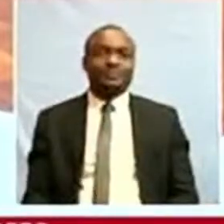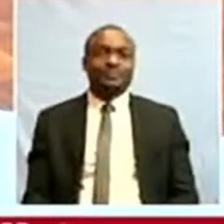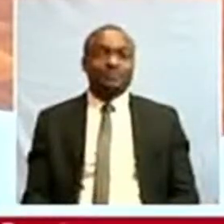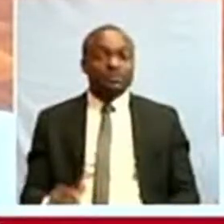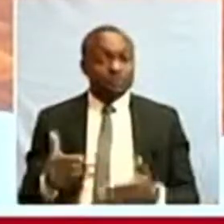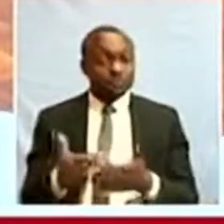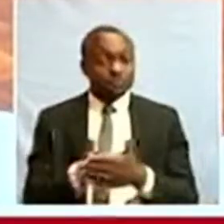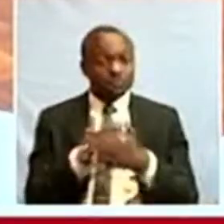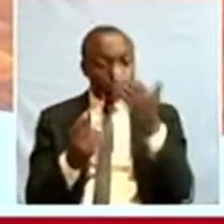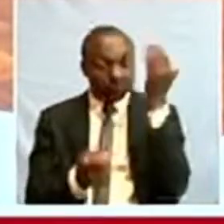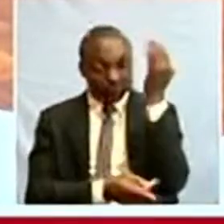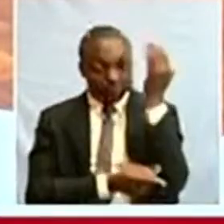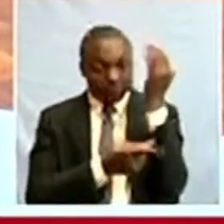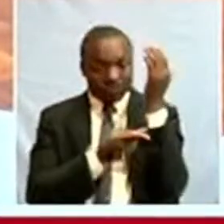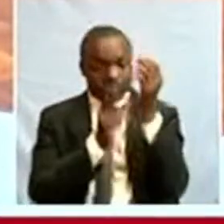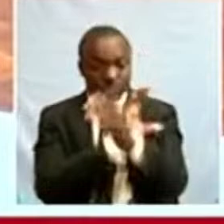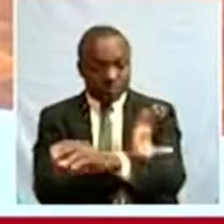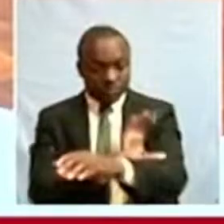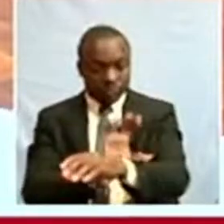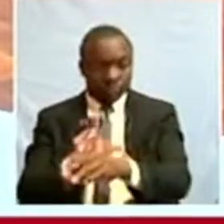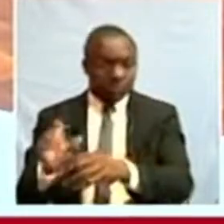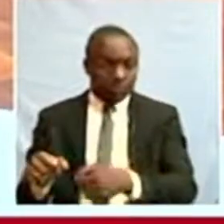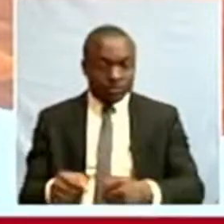newly developed electronic system,